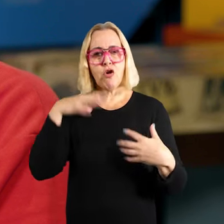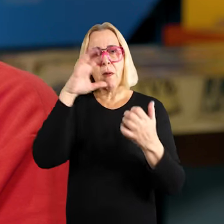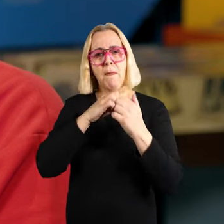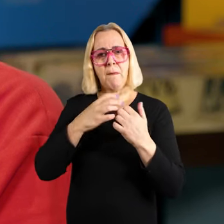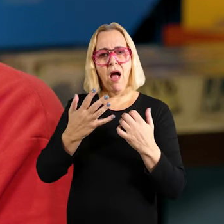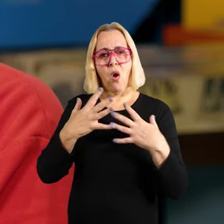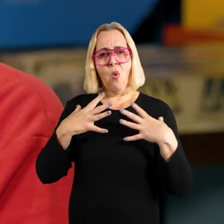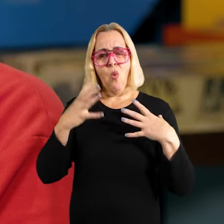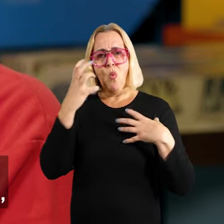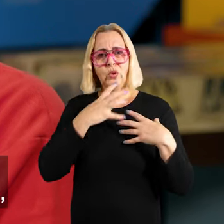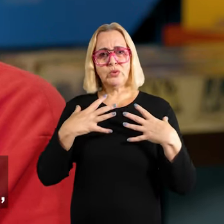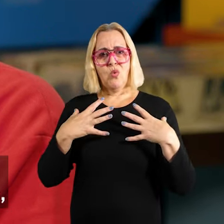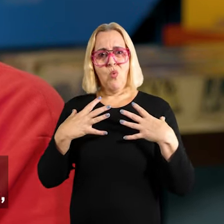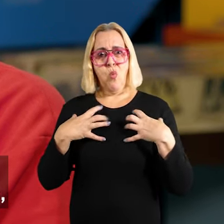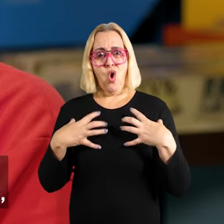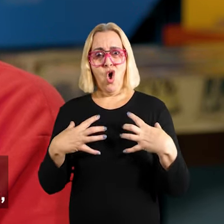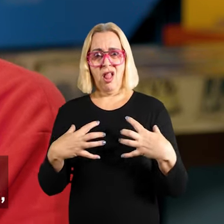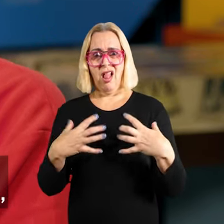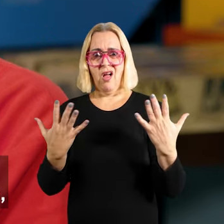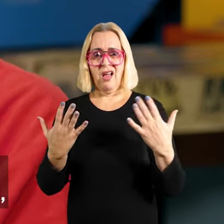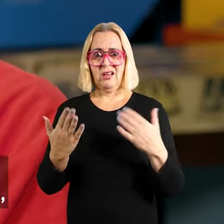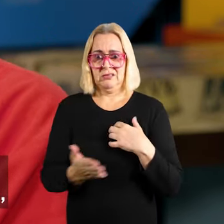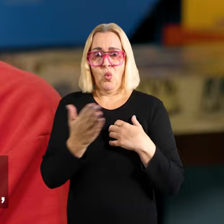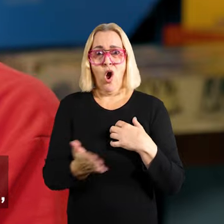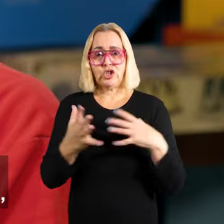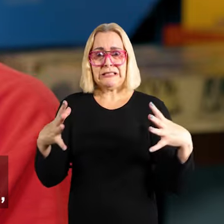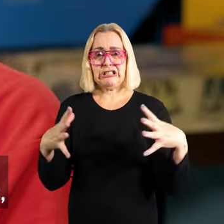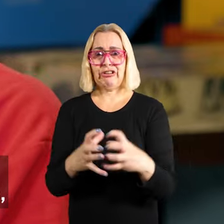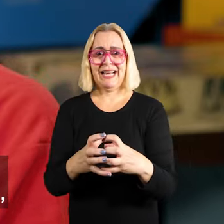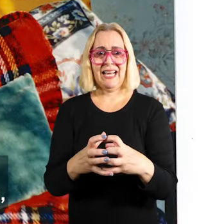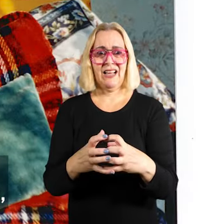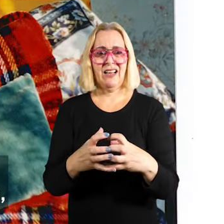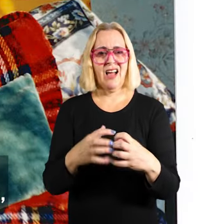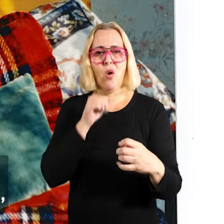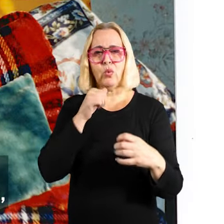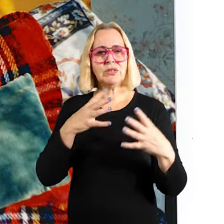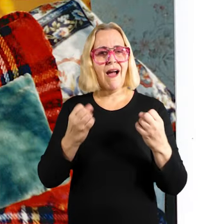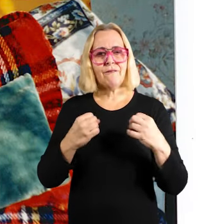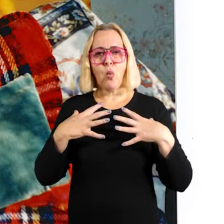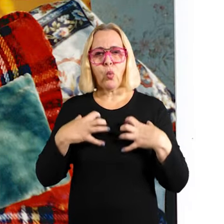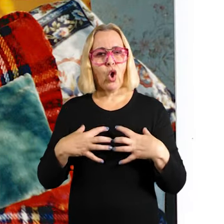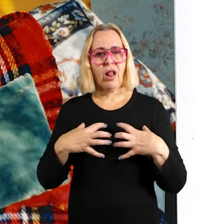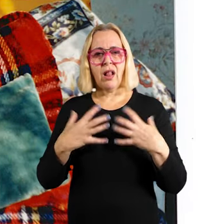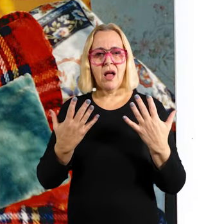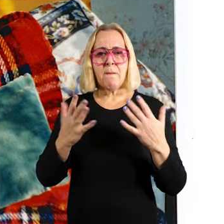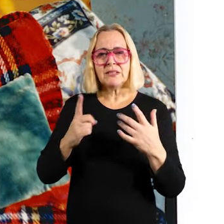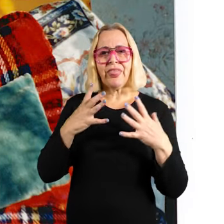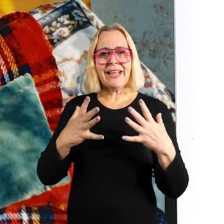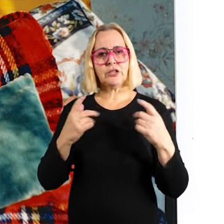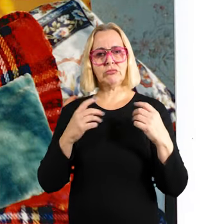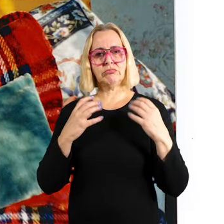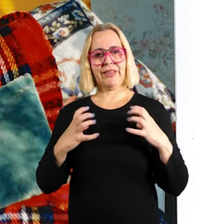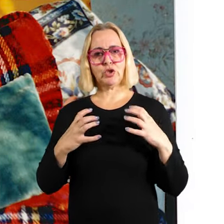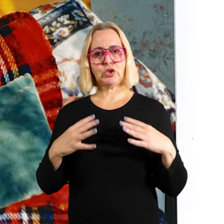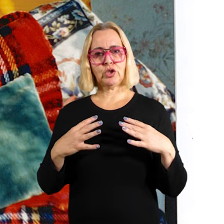own uniform, I would definitely have some sort of sweatshirt, not a jumper, because I remember the old woolen jumpers, of course, always used to shrink in the wash, so